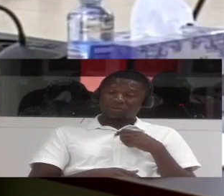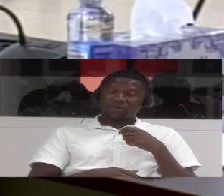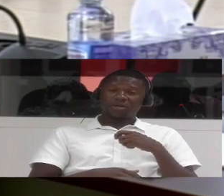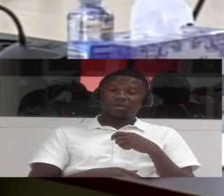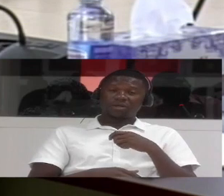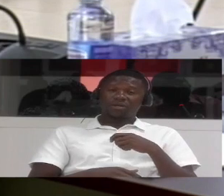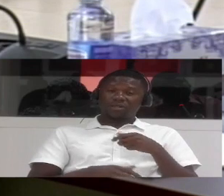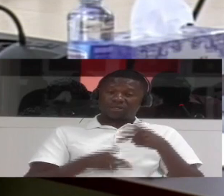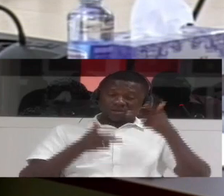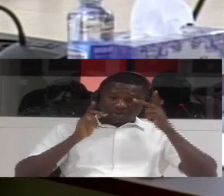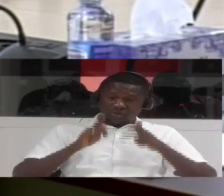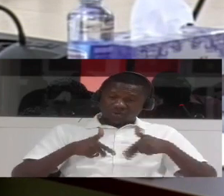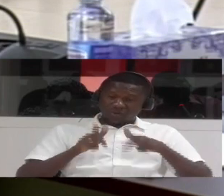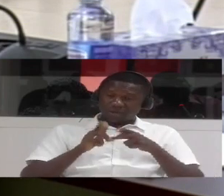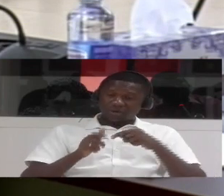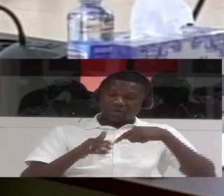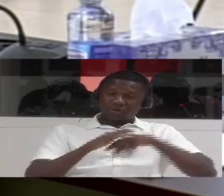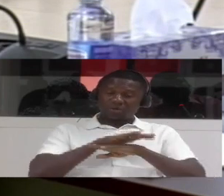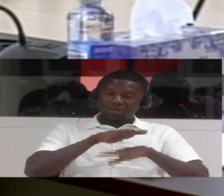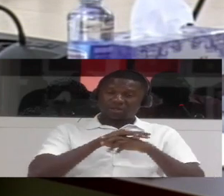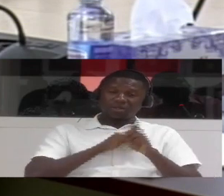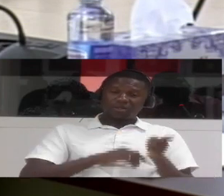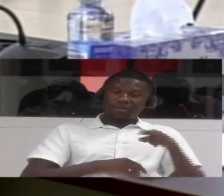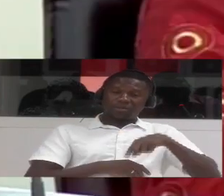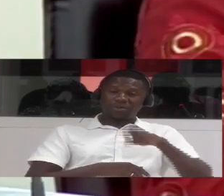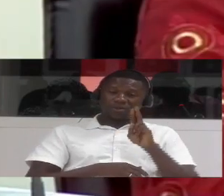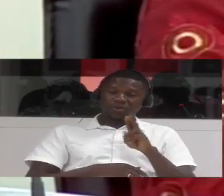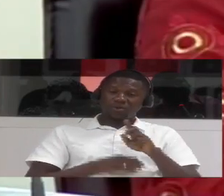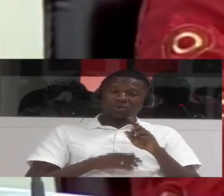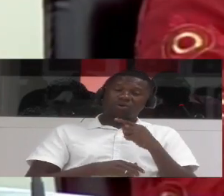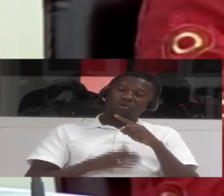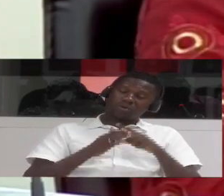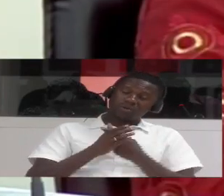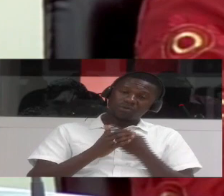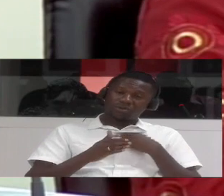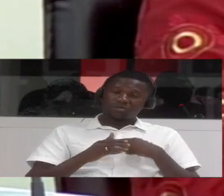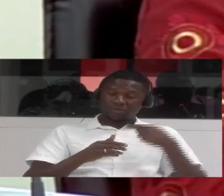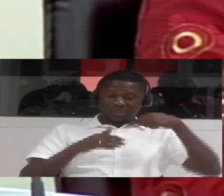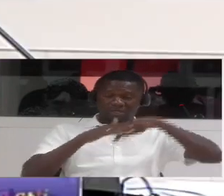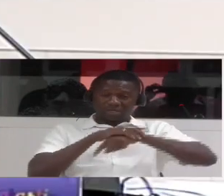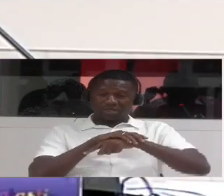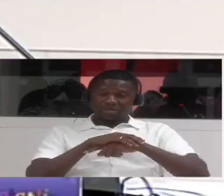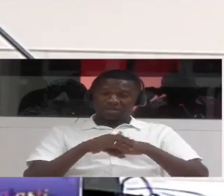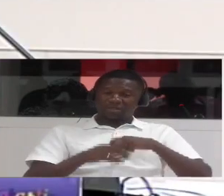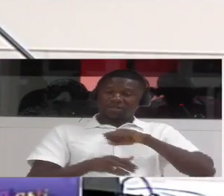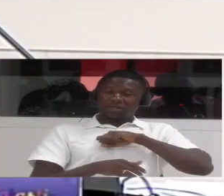conduct in the GPU or some internal self-regulation?